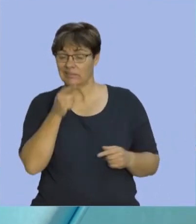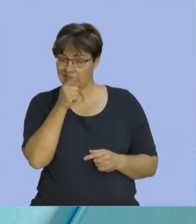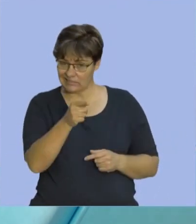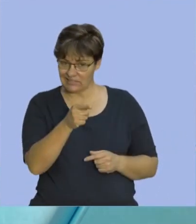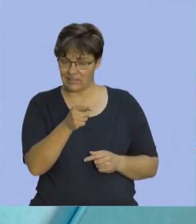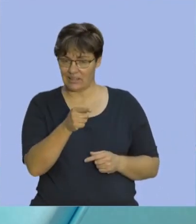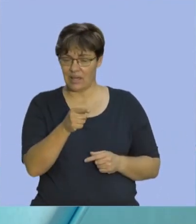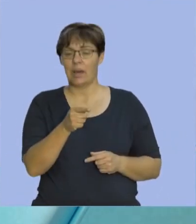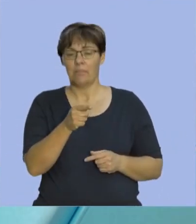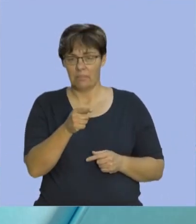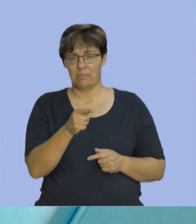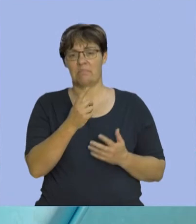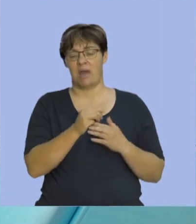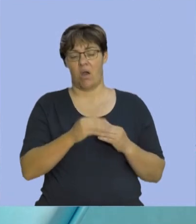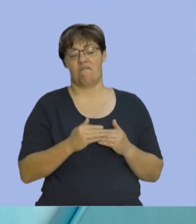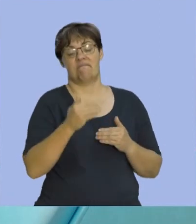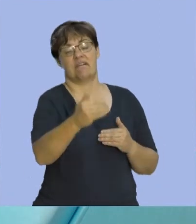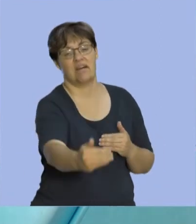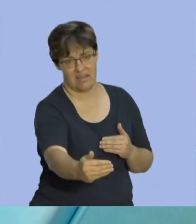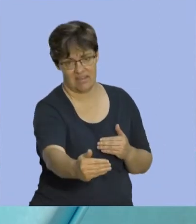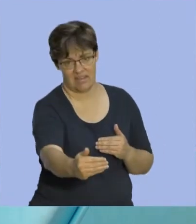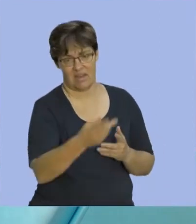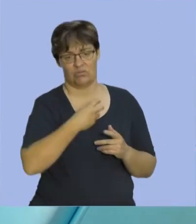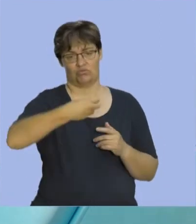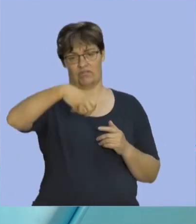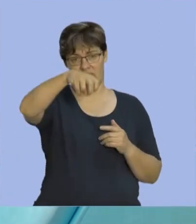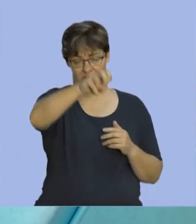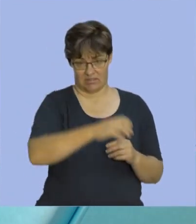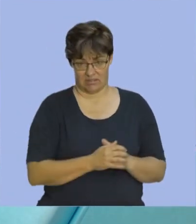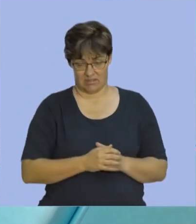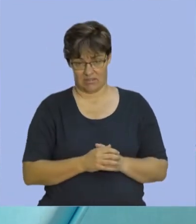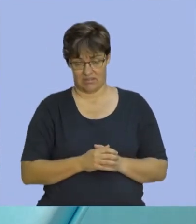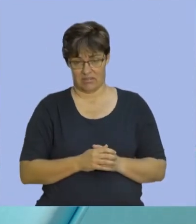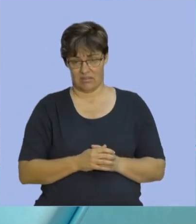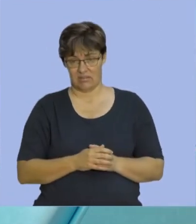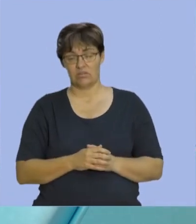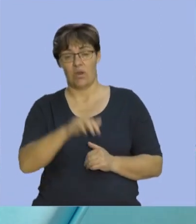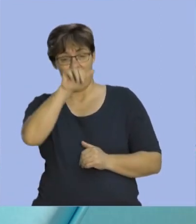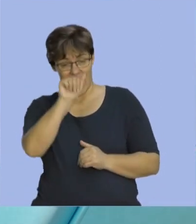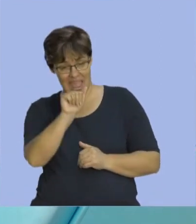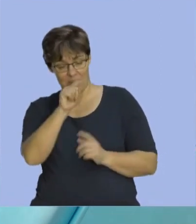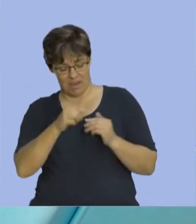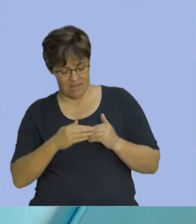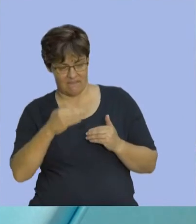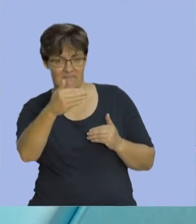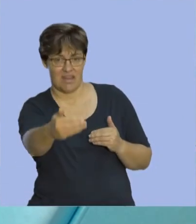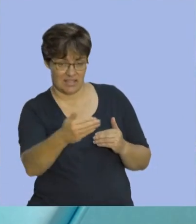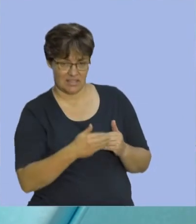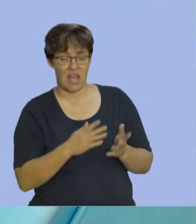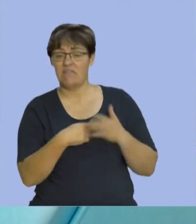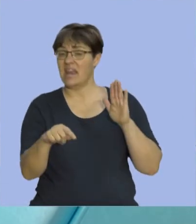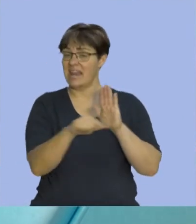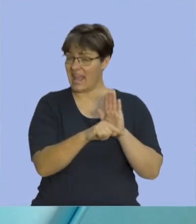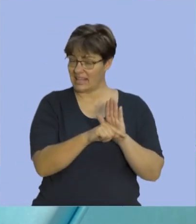that has to do with the distance that I traveled. So a is the distance, meaning even if I give it to you as